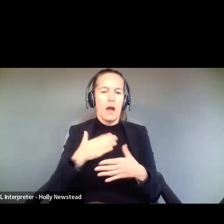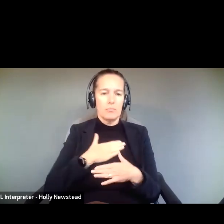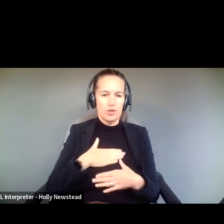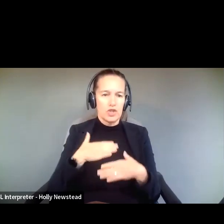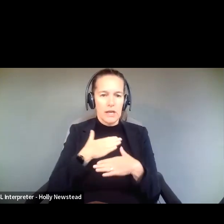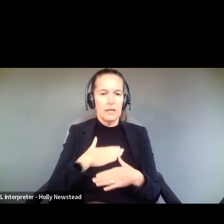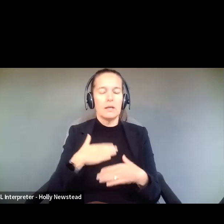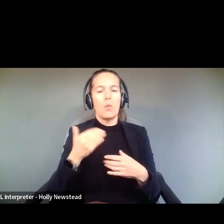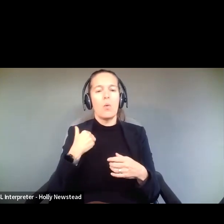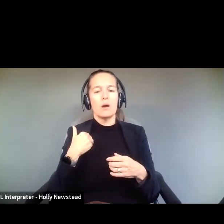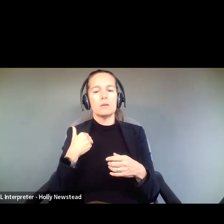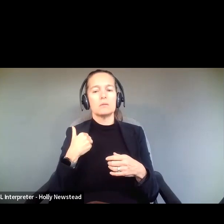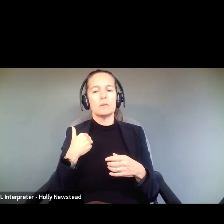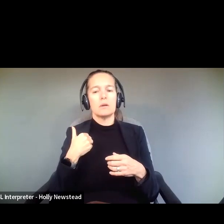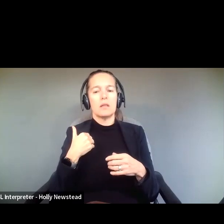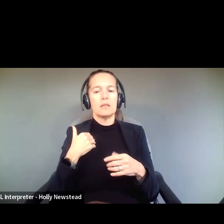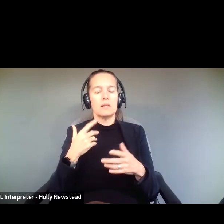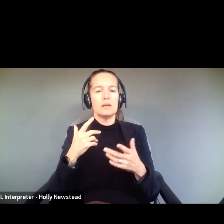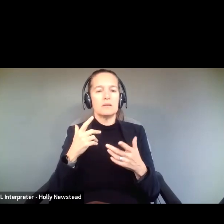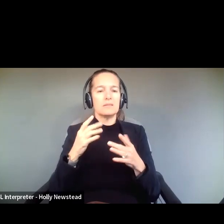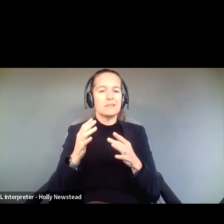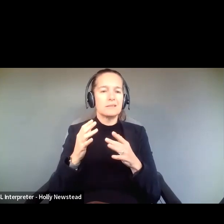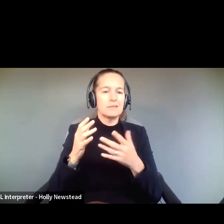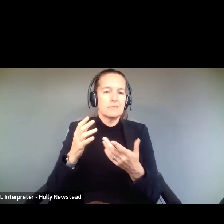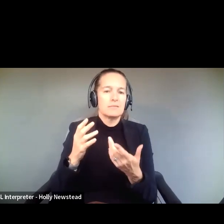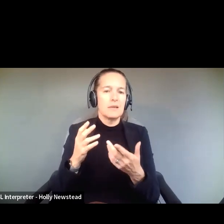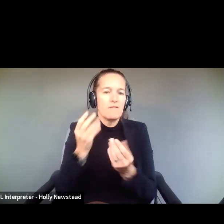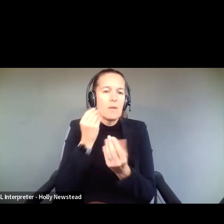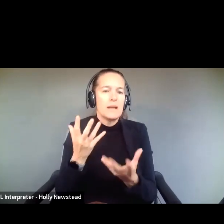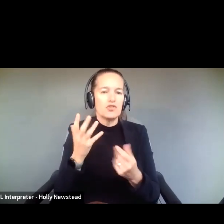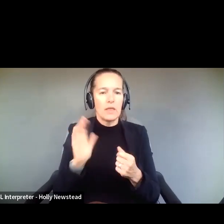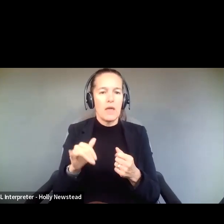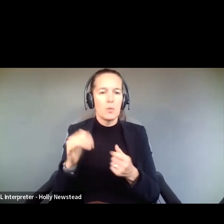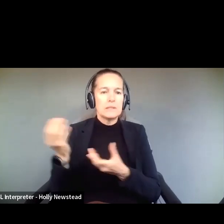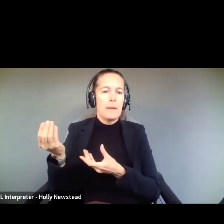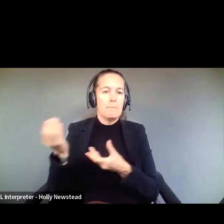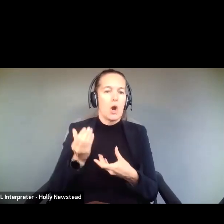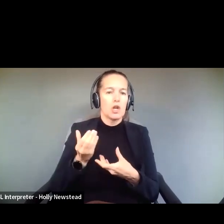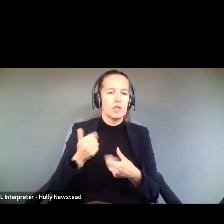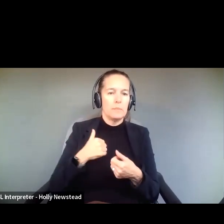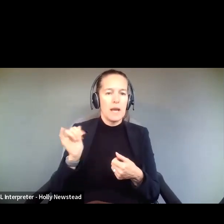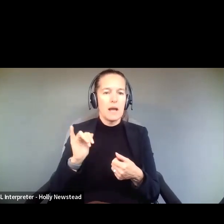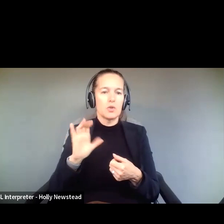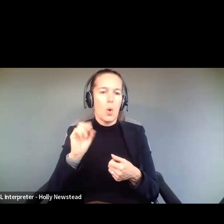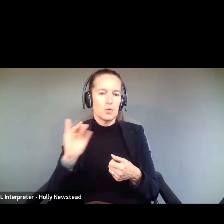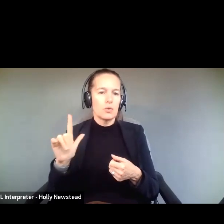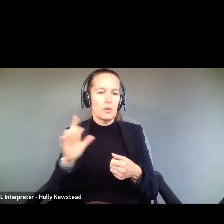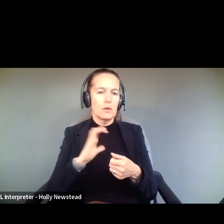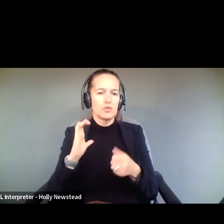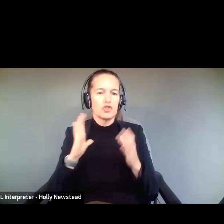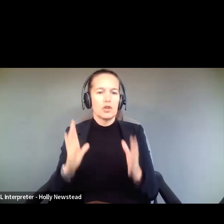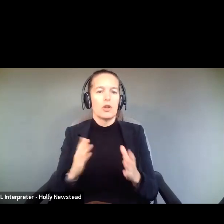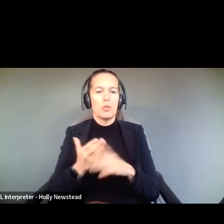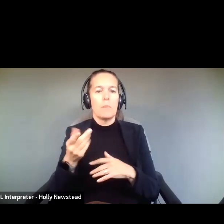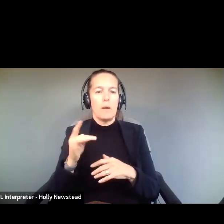appreciate was the significance of the information that was imparted to me as a coastal commissioner through public comment. And